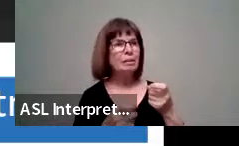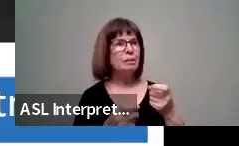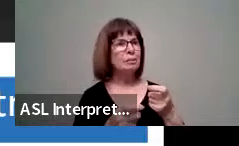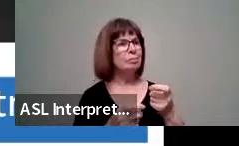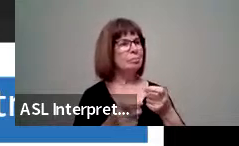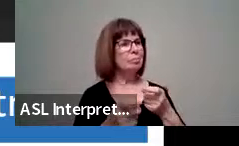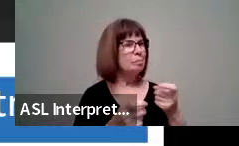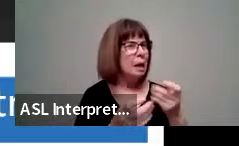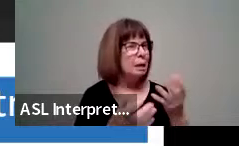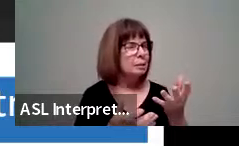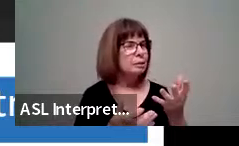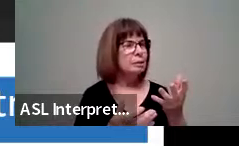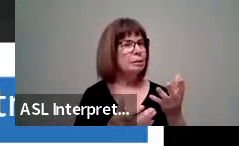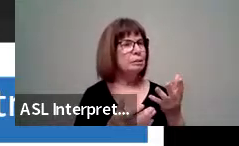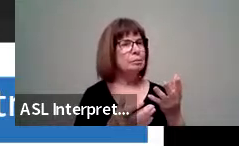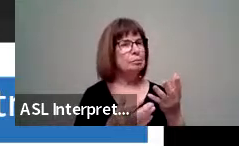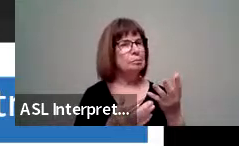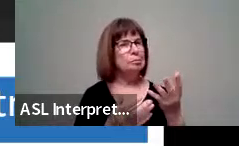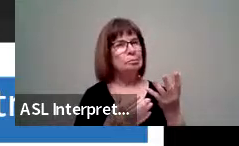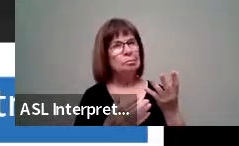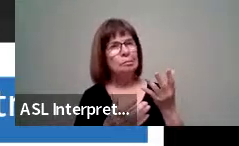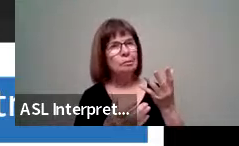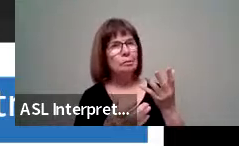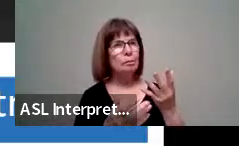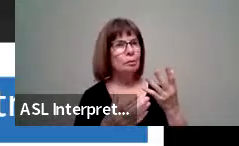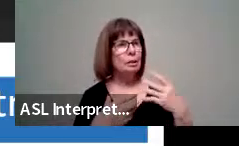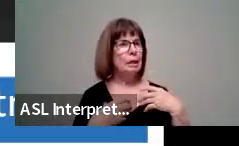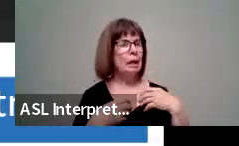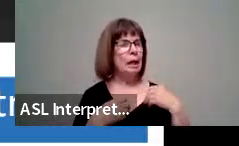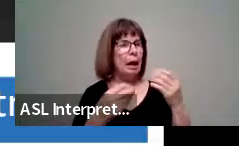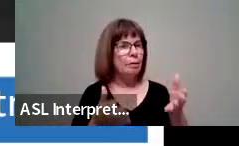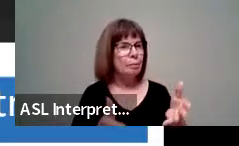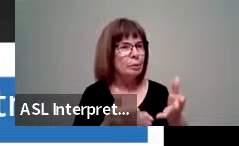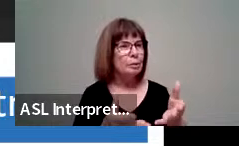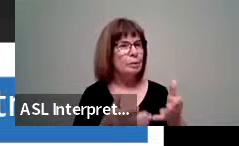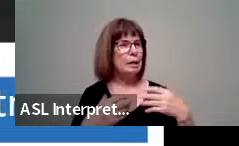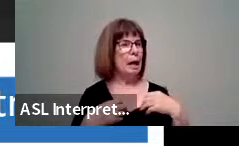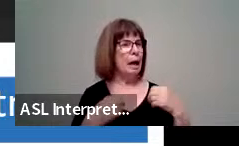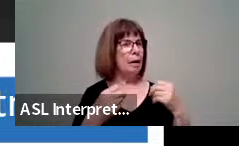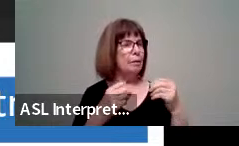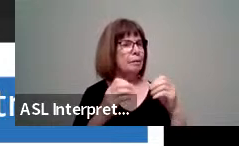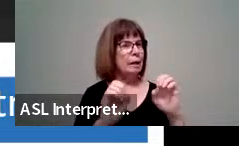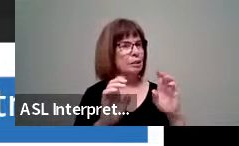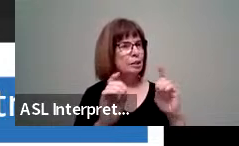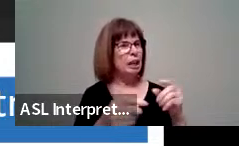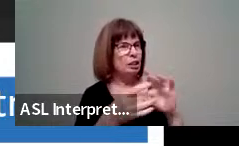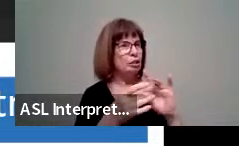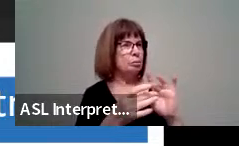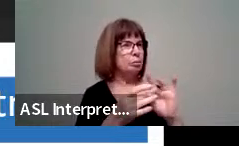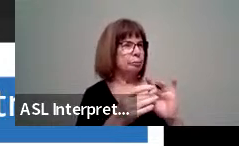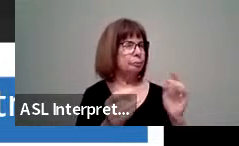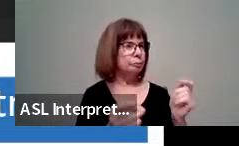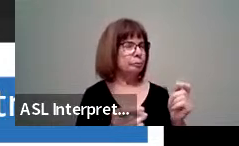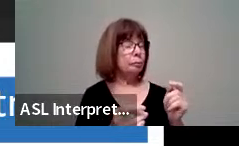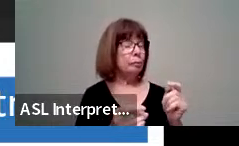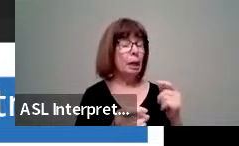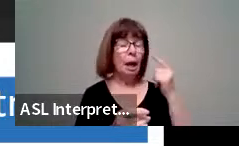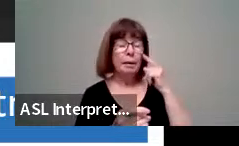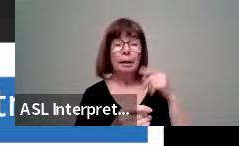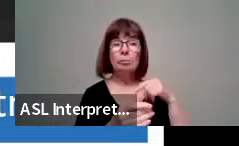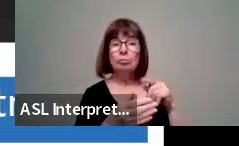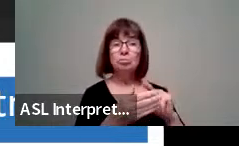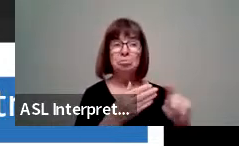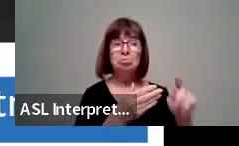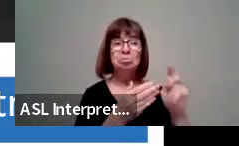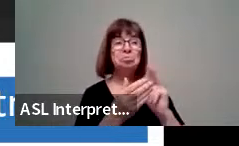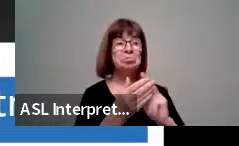manage, you know, create health promotion, health education messaging. And I think over the next few weeks, over the